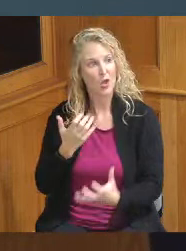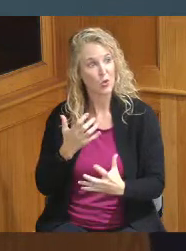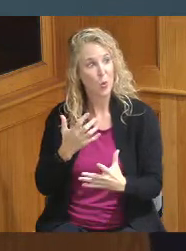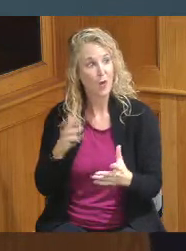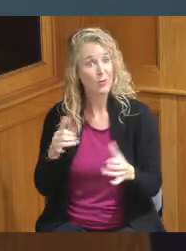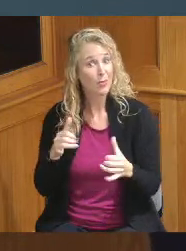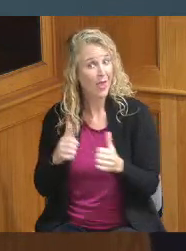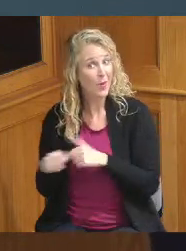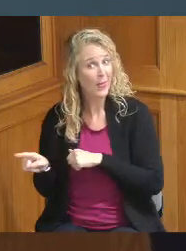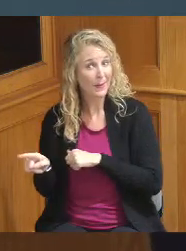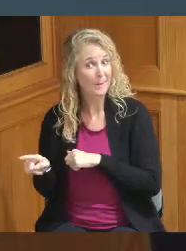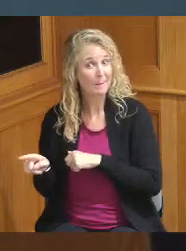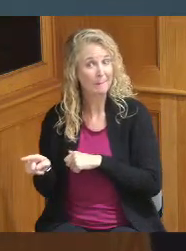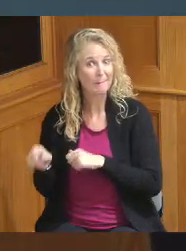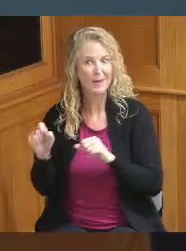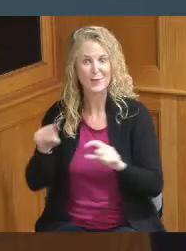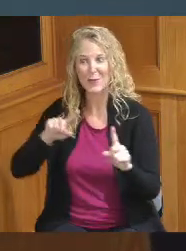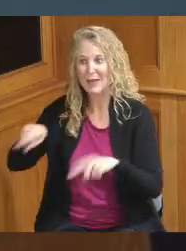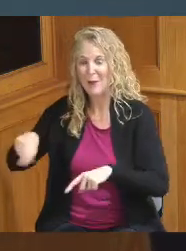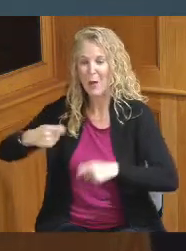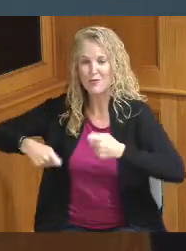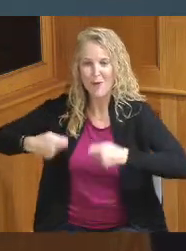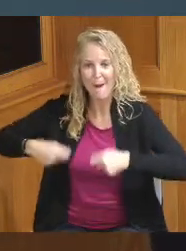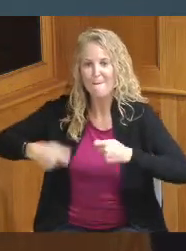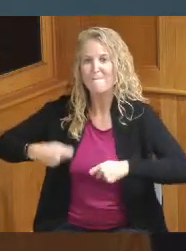down there and play the drums,